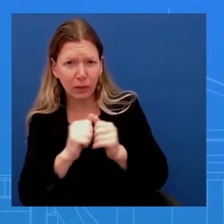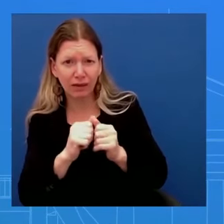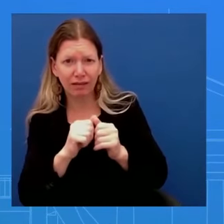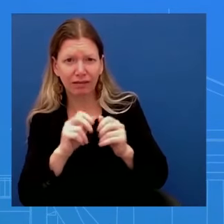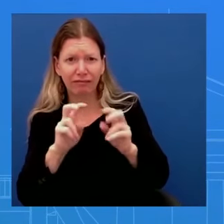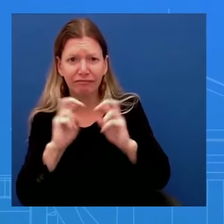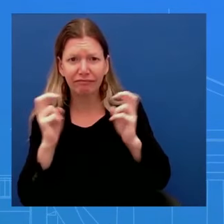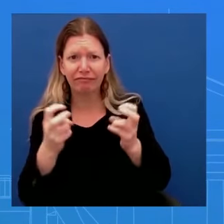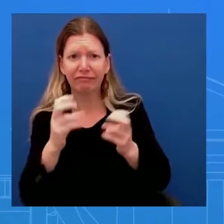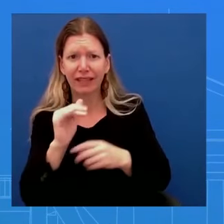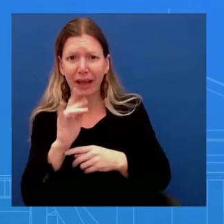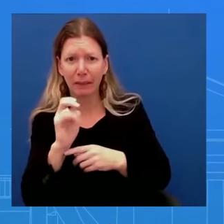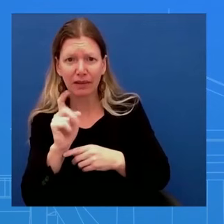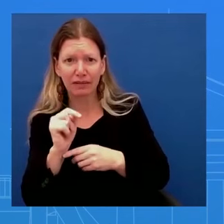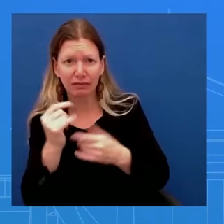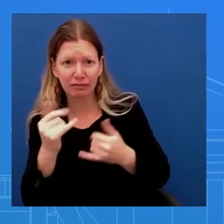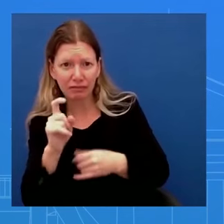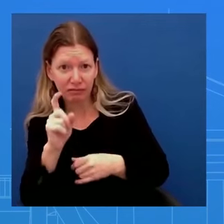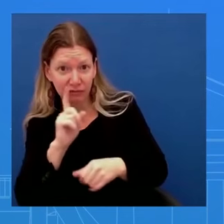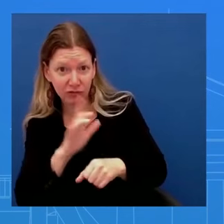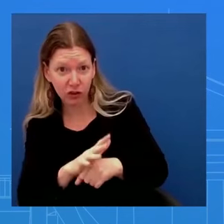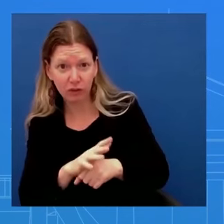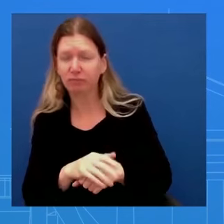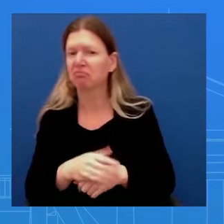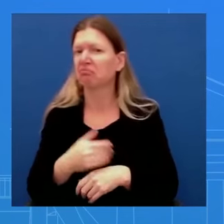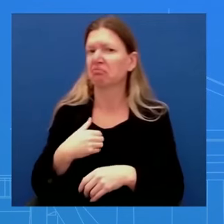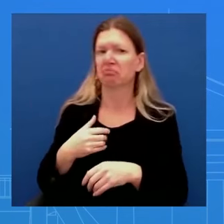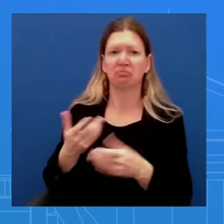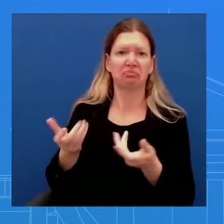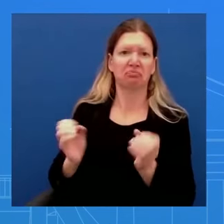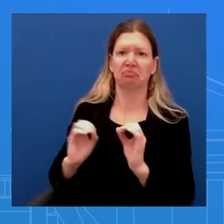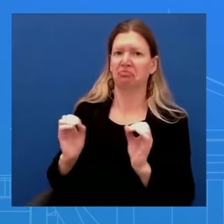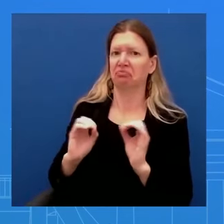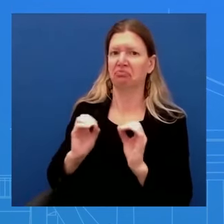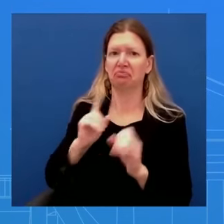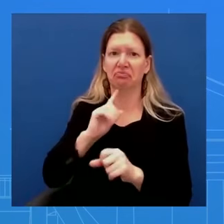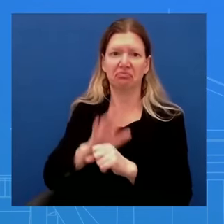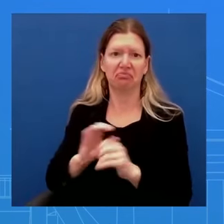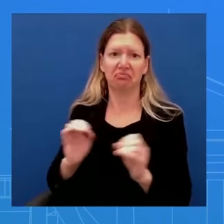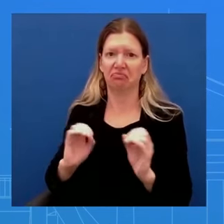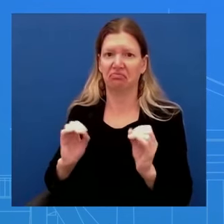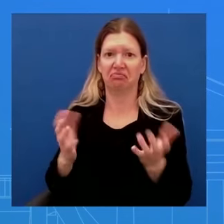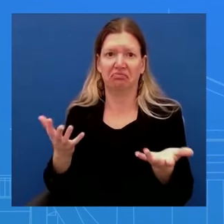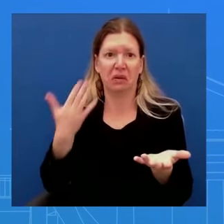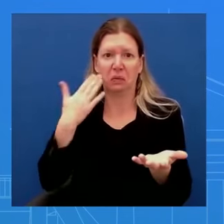with cabinet members today. What I can share, I don't know if you're talking about the specific memo